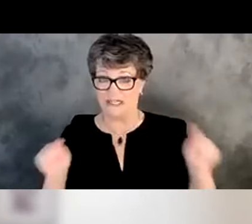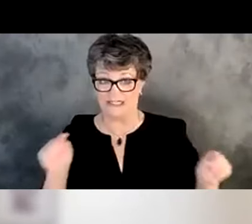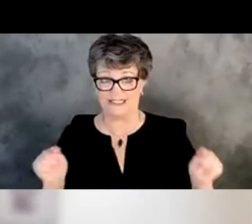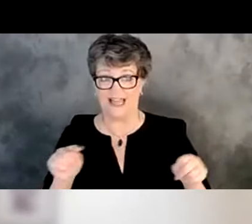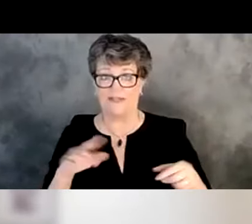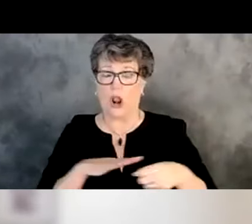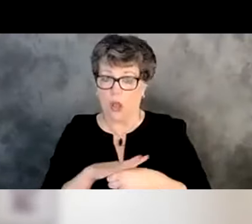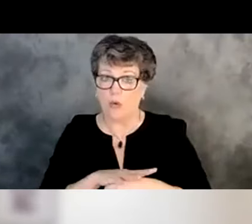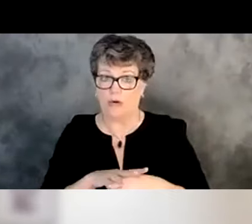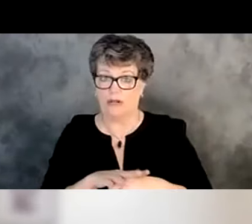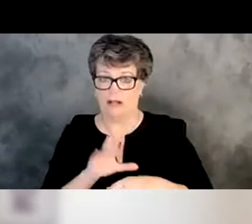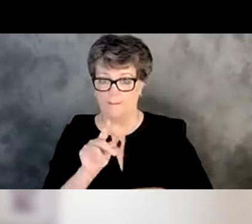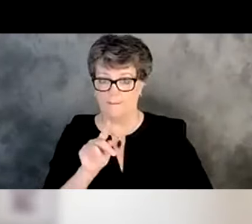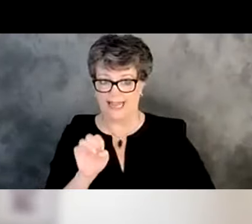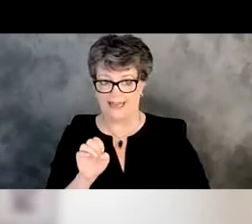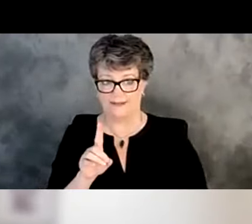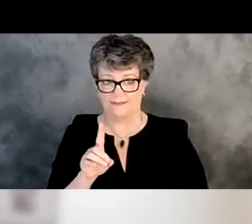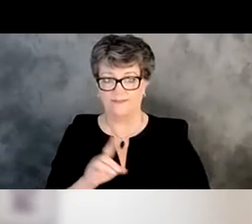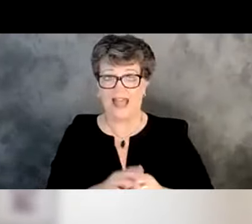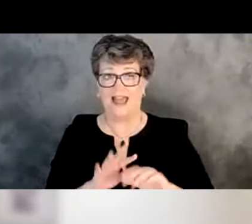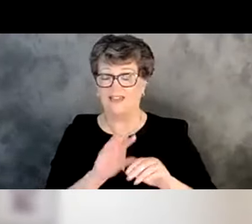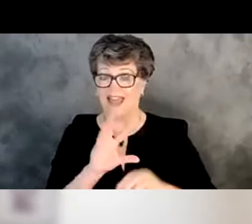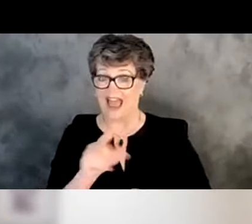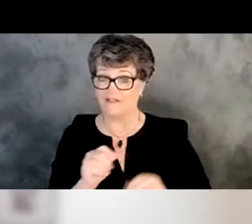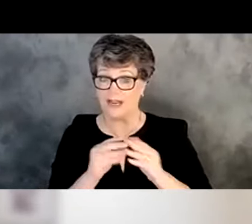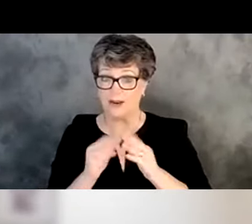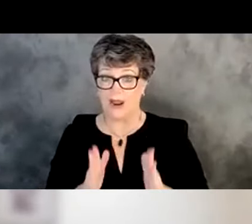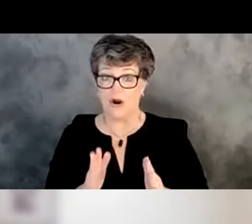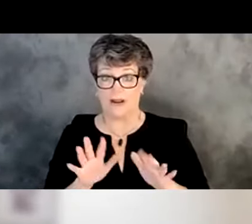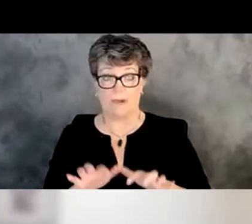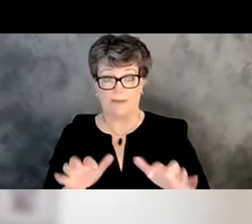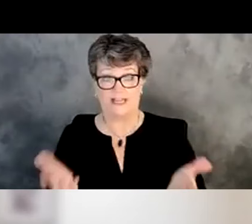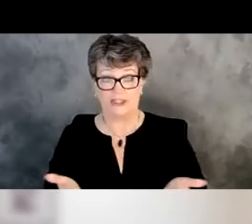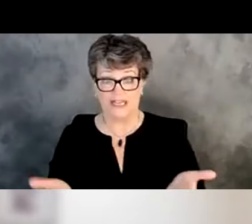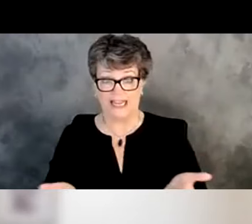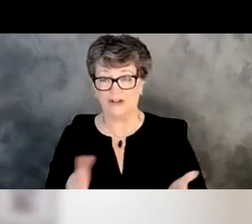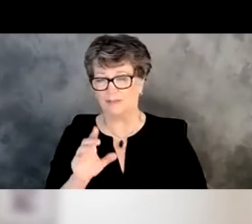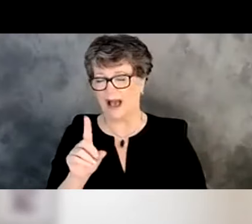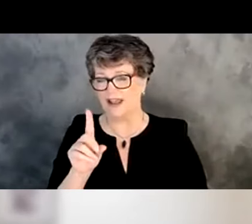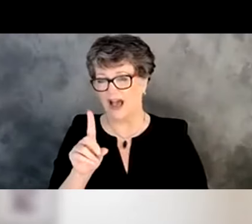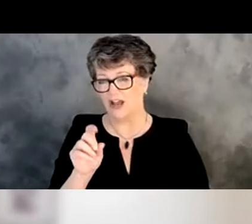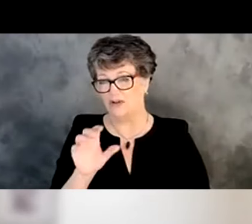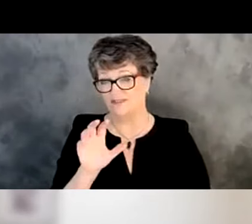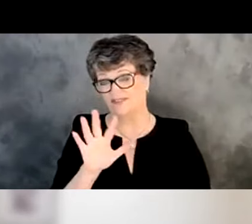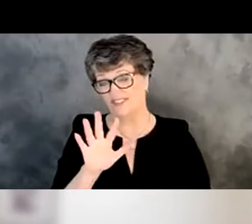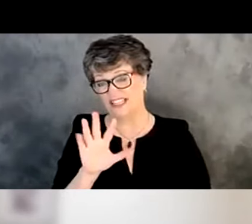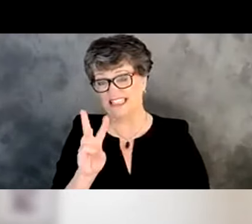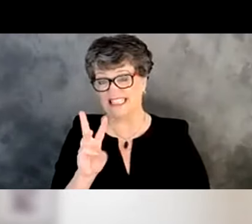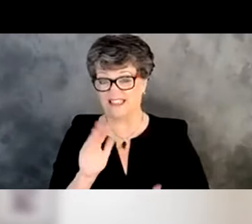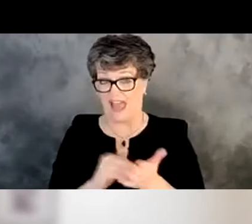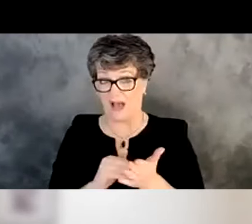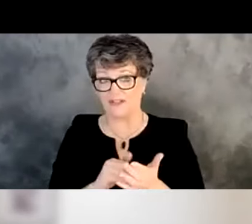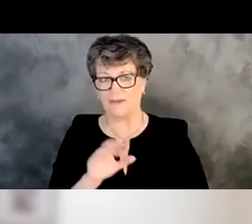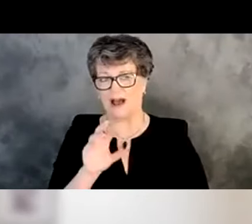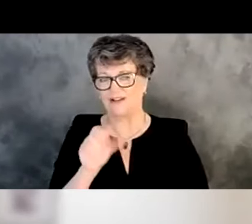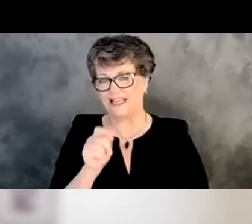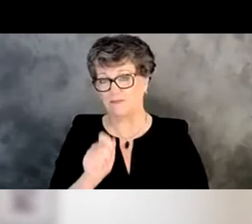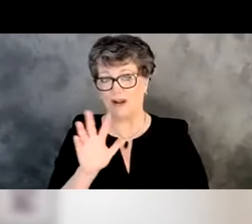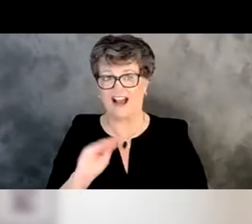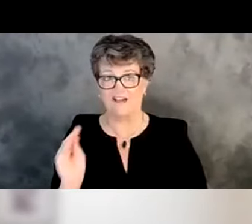vaccine uptake. The African American population in Sacramento County is about 156,000, or about 10.5% of our